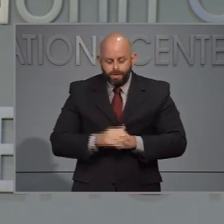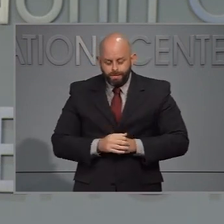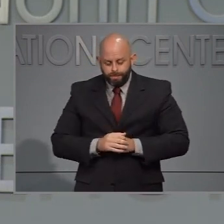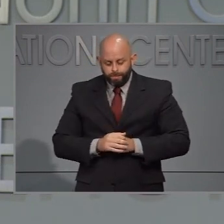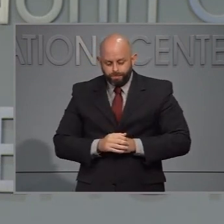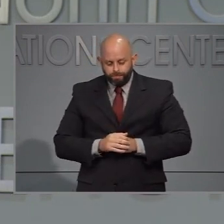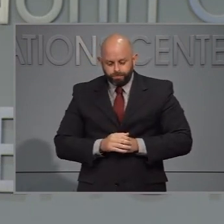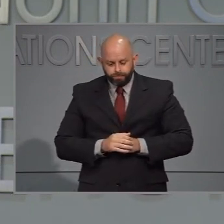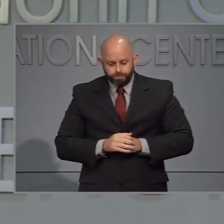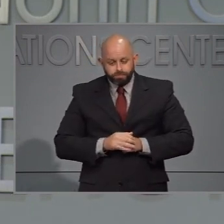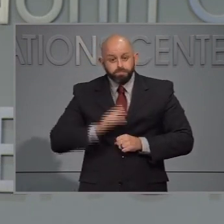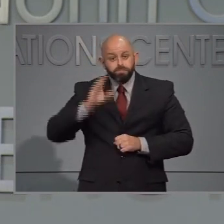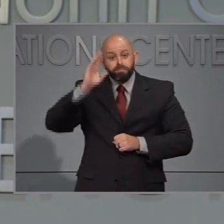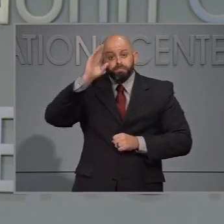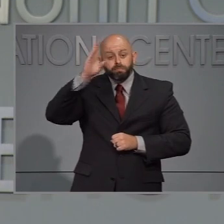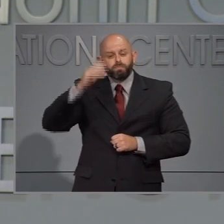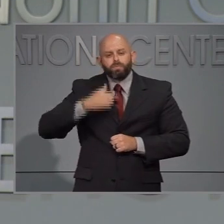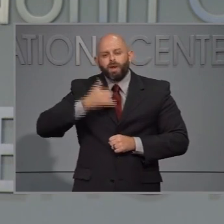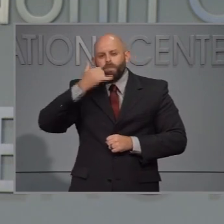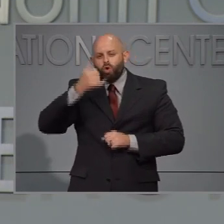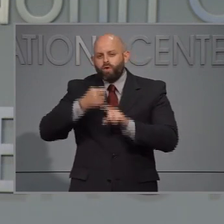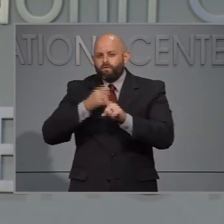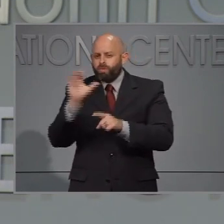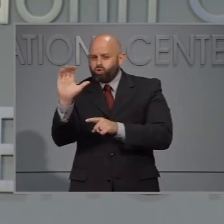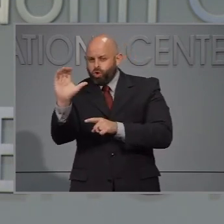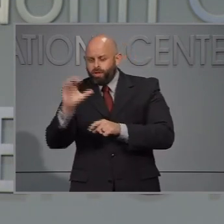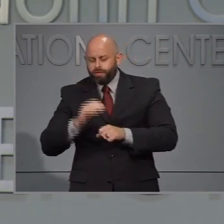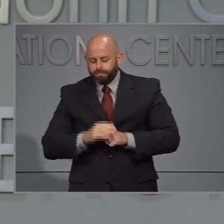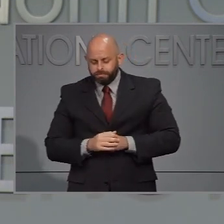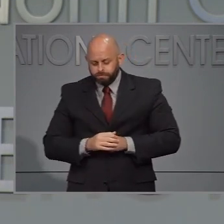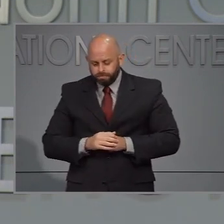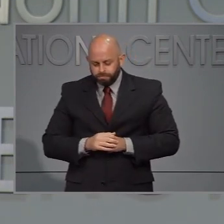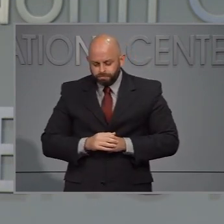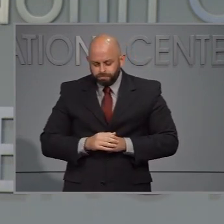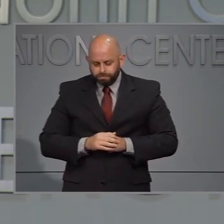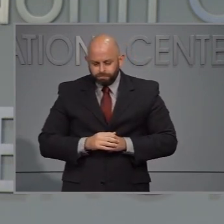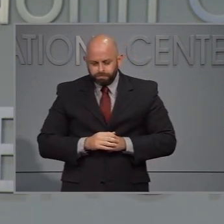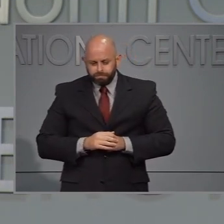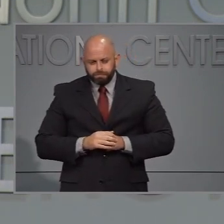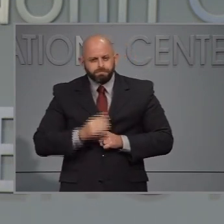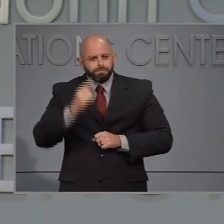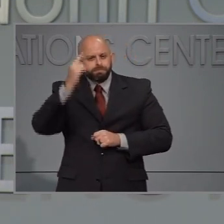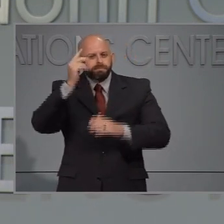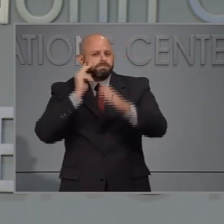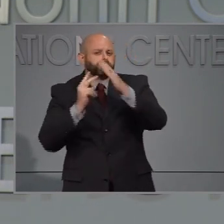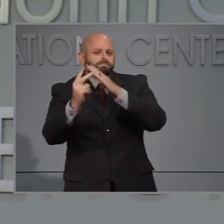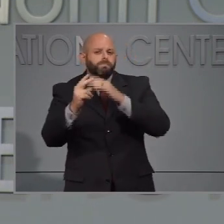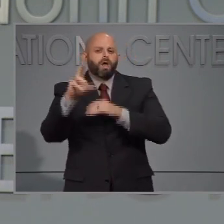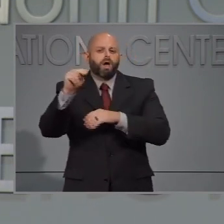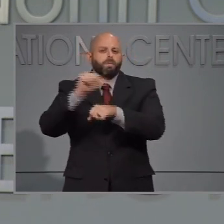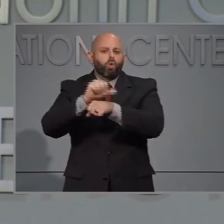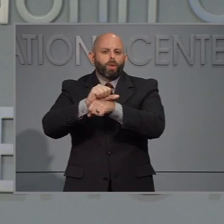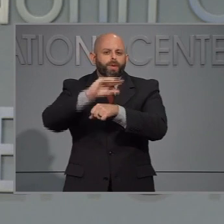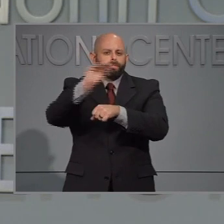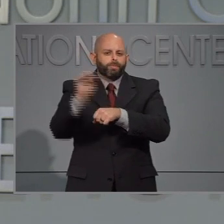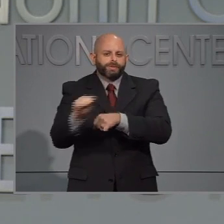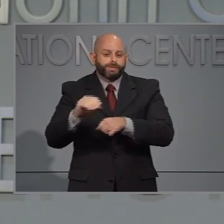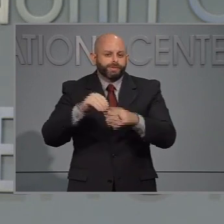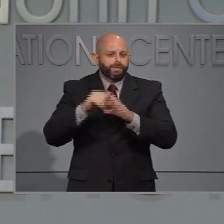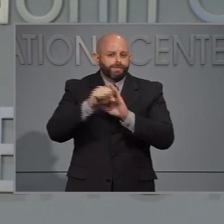Charlotte. What are your projections showing the unemployment rate is going to be at the end of the year in our state? And on the weekly